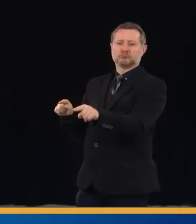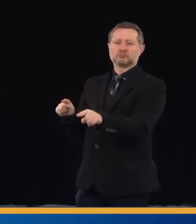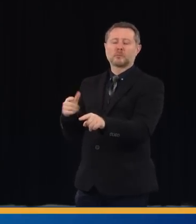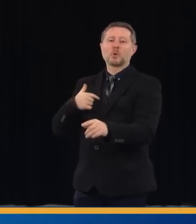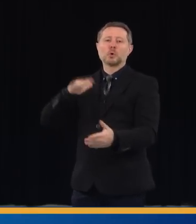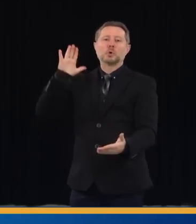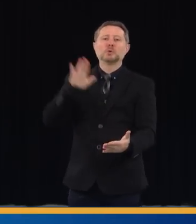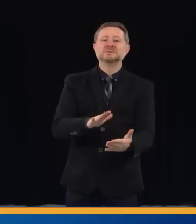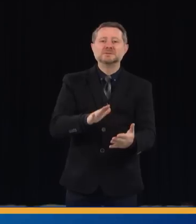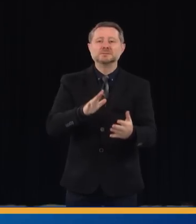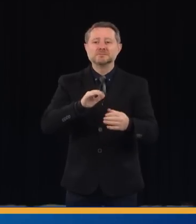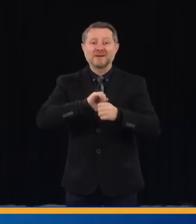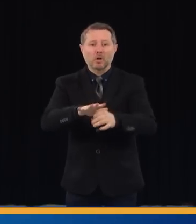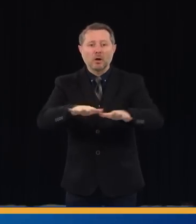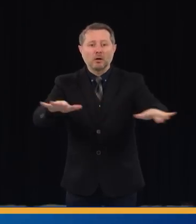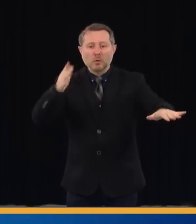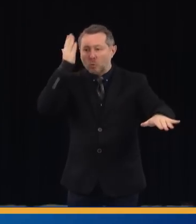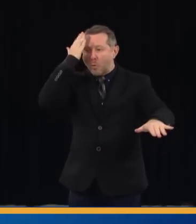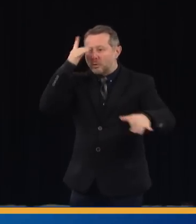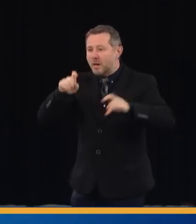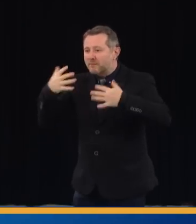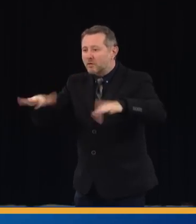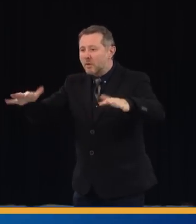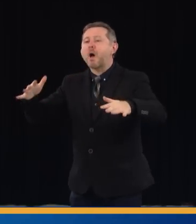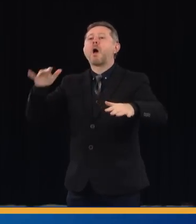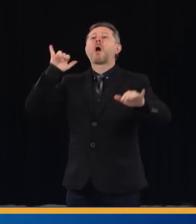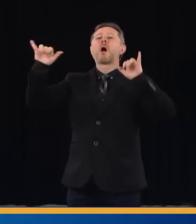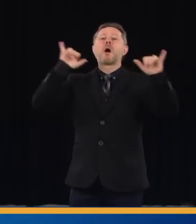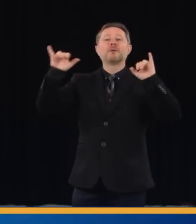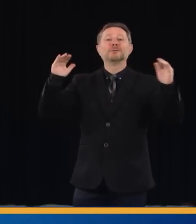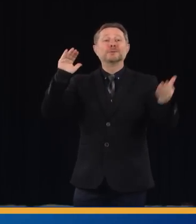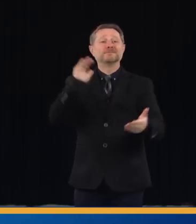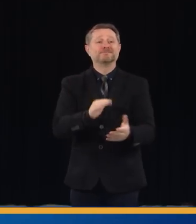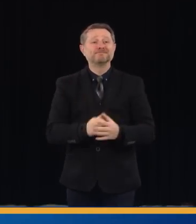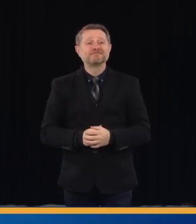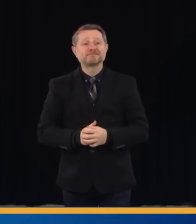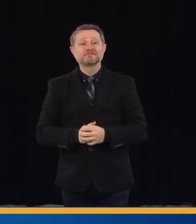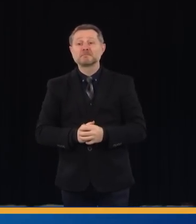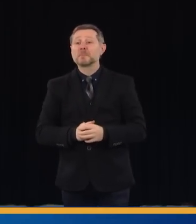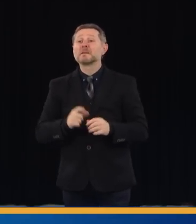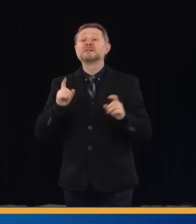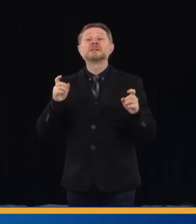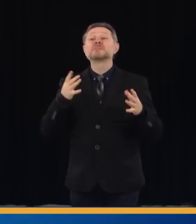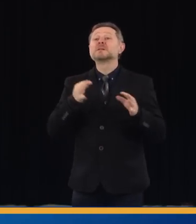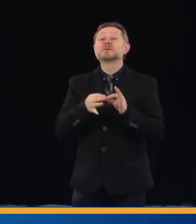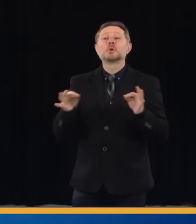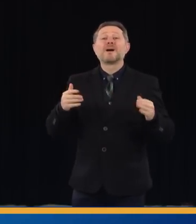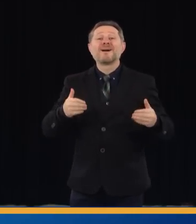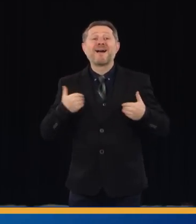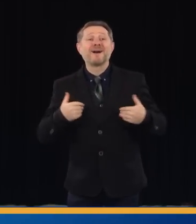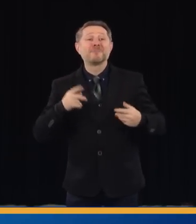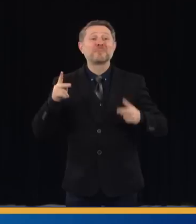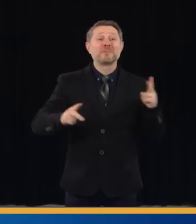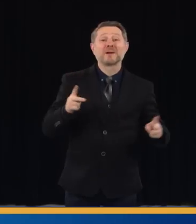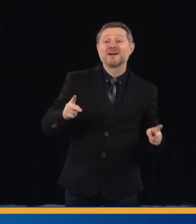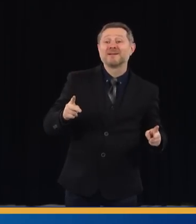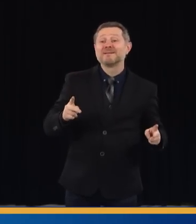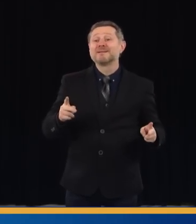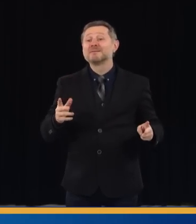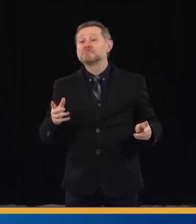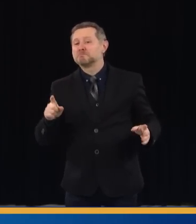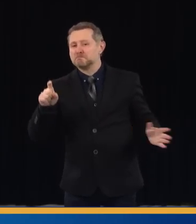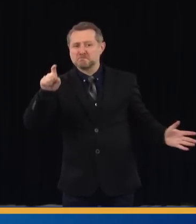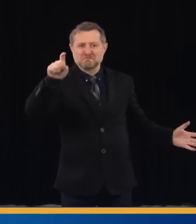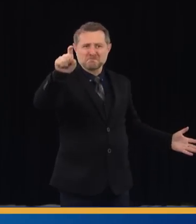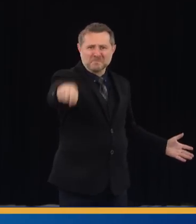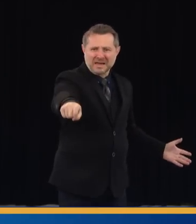virus. My favorite topic, young people must get this